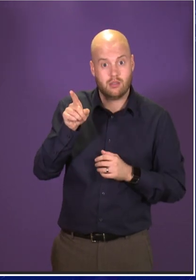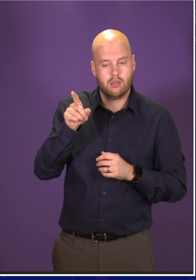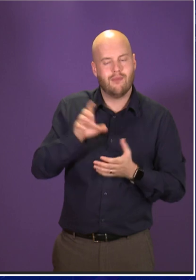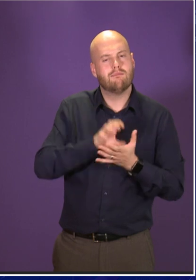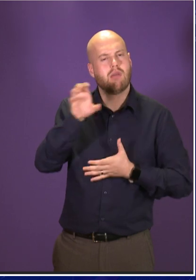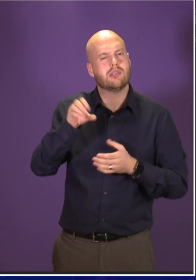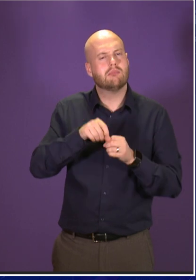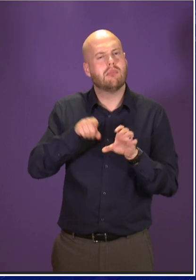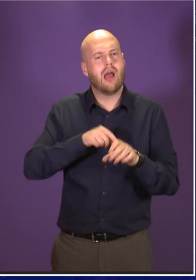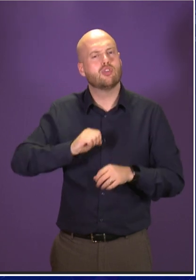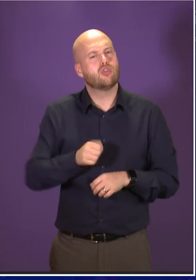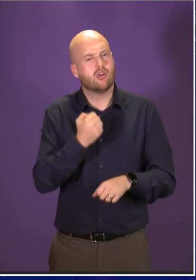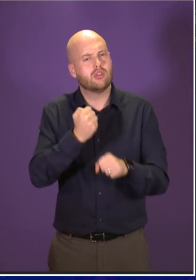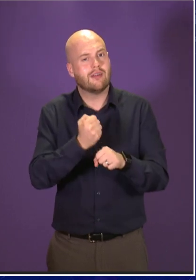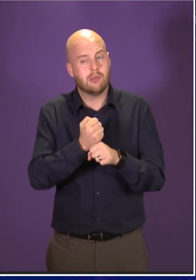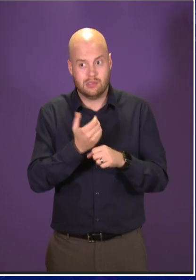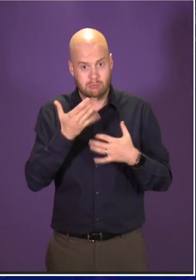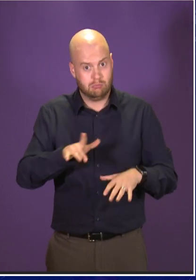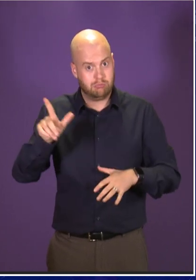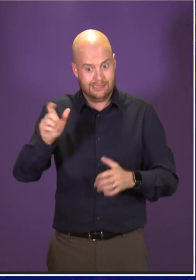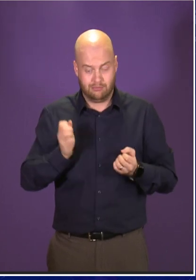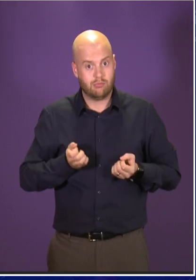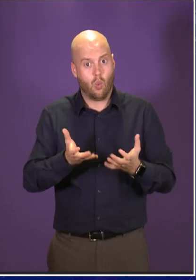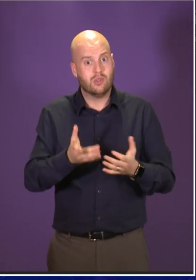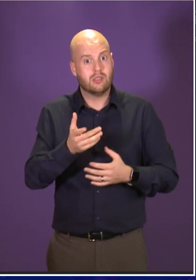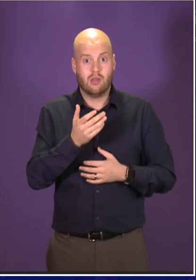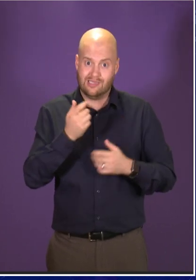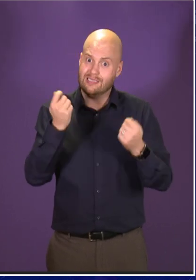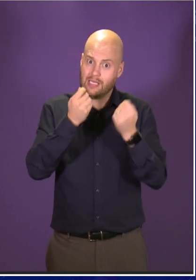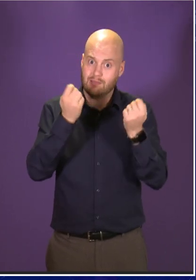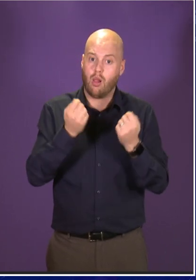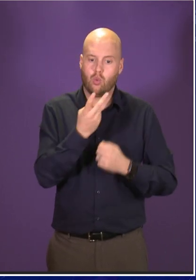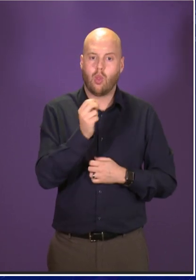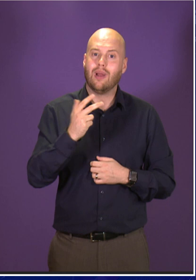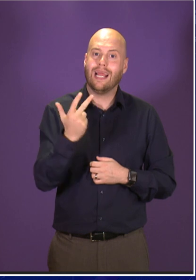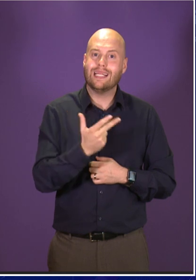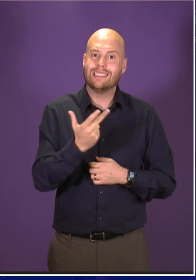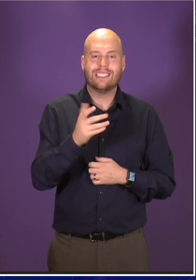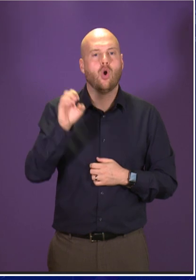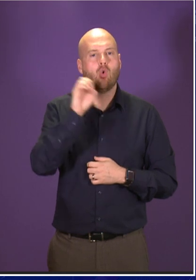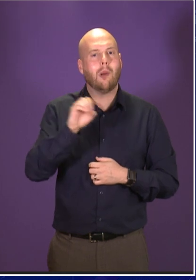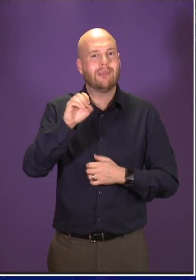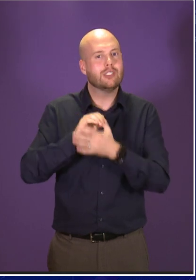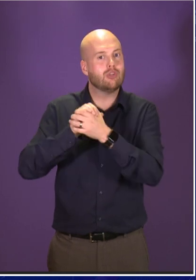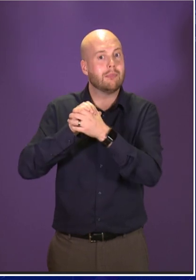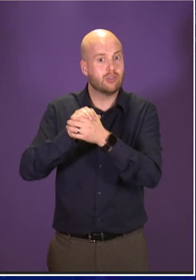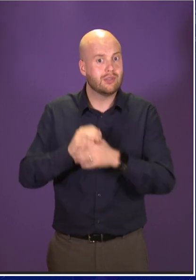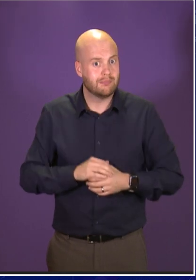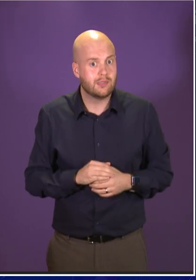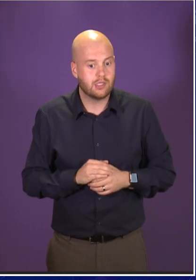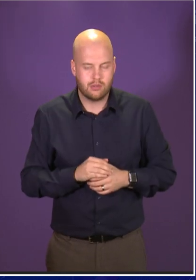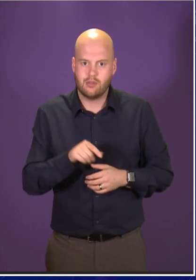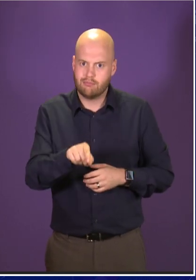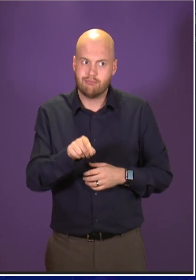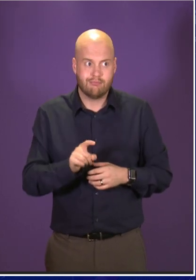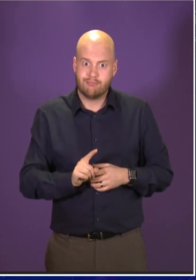highly successful 2018 European Championships. Now, this was first ever. It was a bold, innovative event.